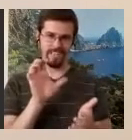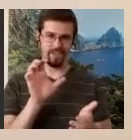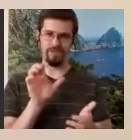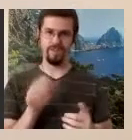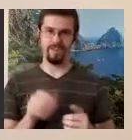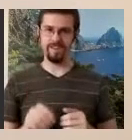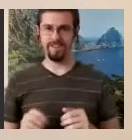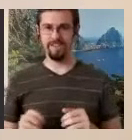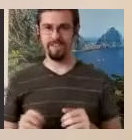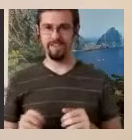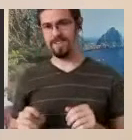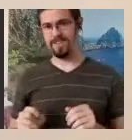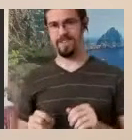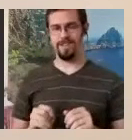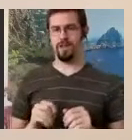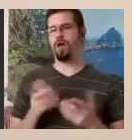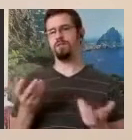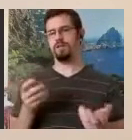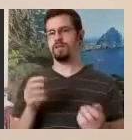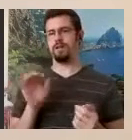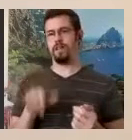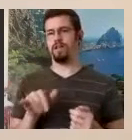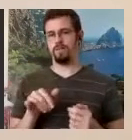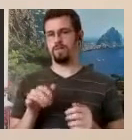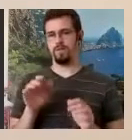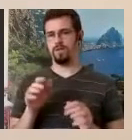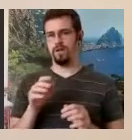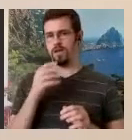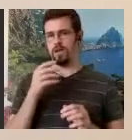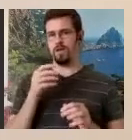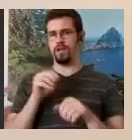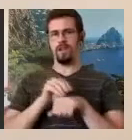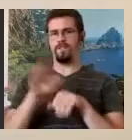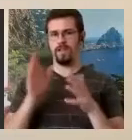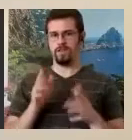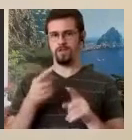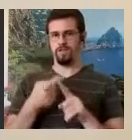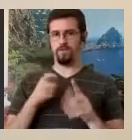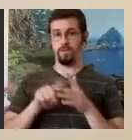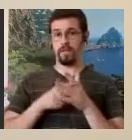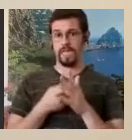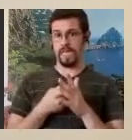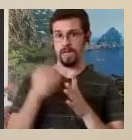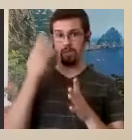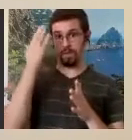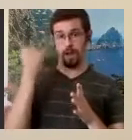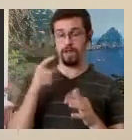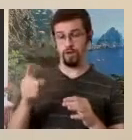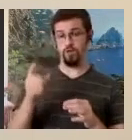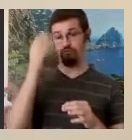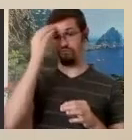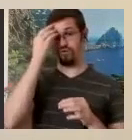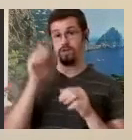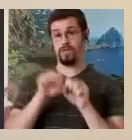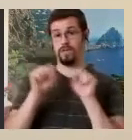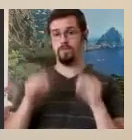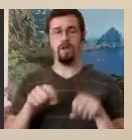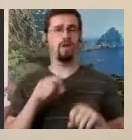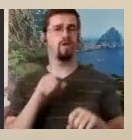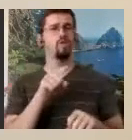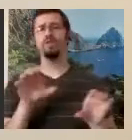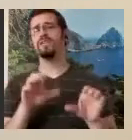active helper since the beginning. We've been in contact with you since then, so You did a beautiful job, and